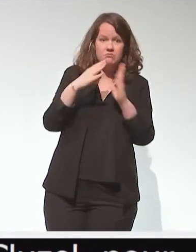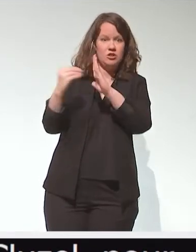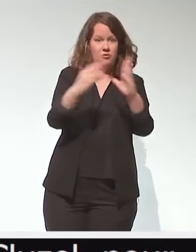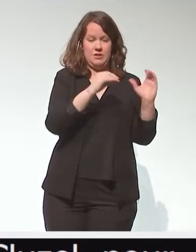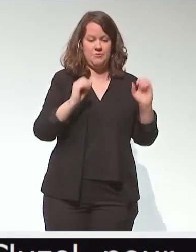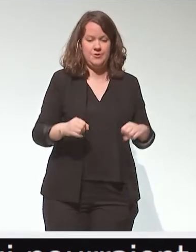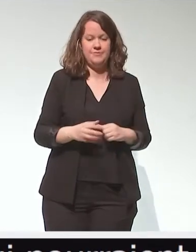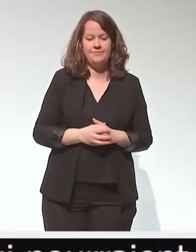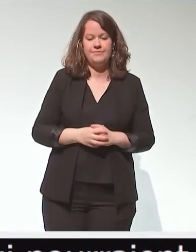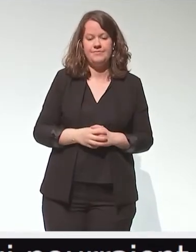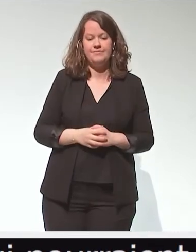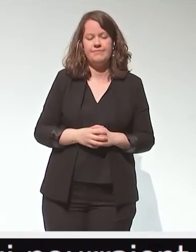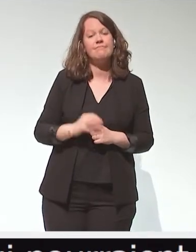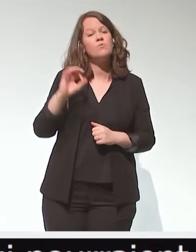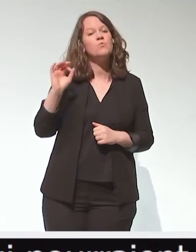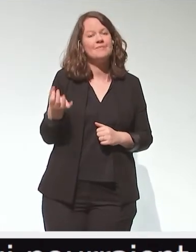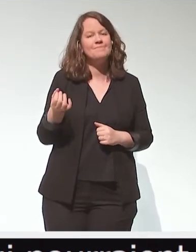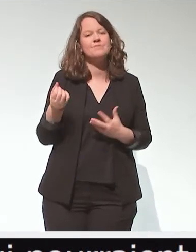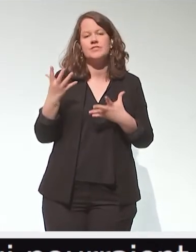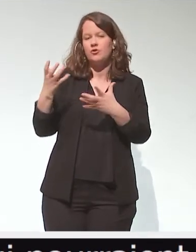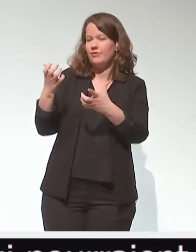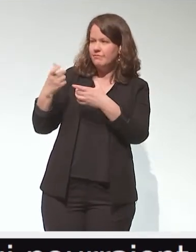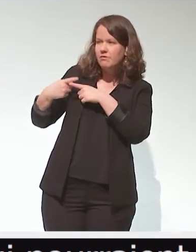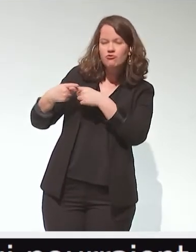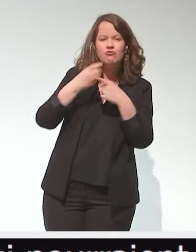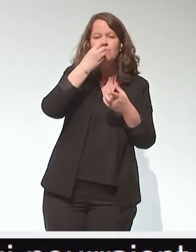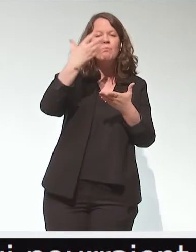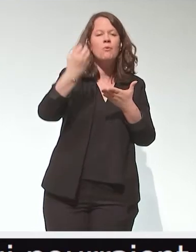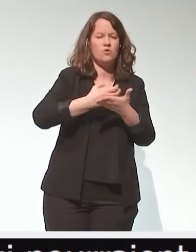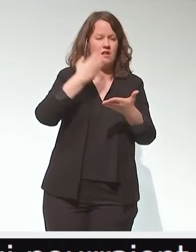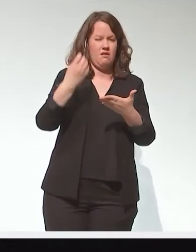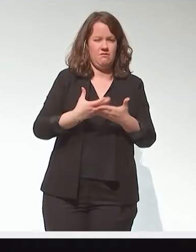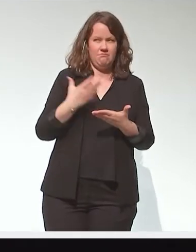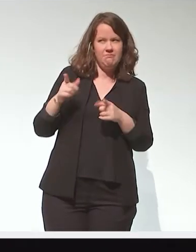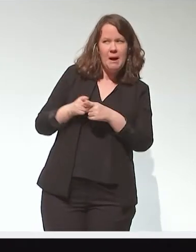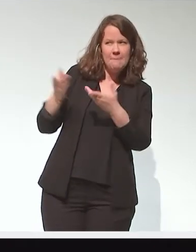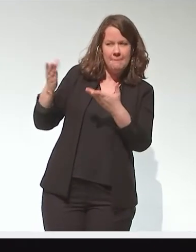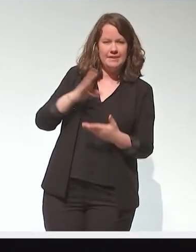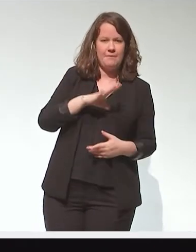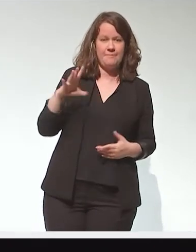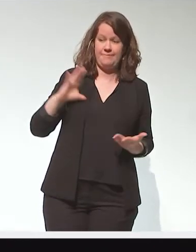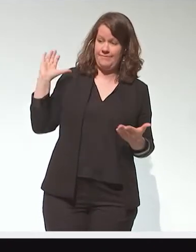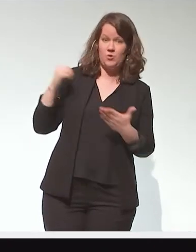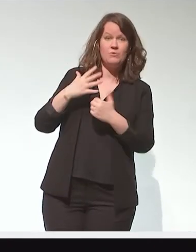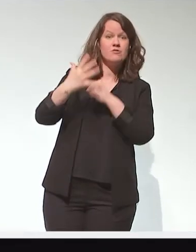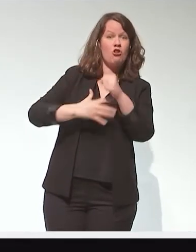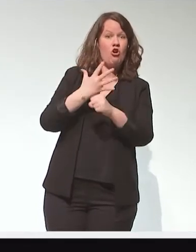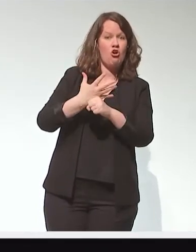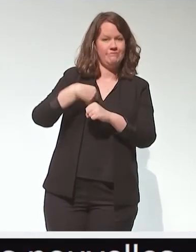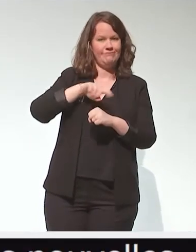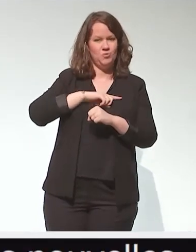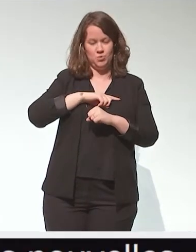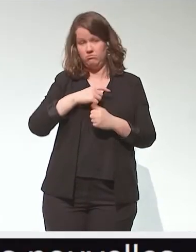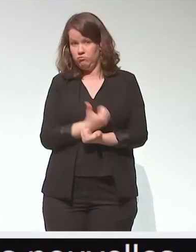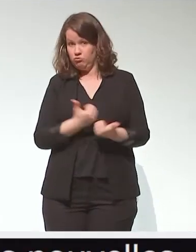practice that could actually be duplicated in other countries? Yes, absolutely. Well, there's good news that I'd like to share with you. Over the past 5 years, the